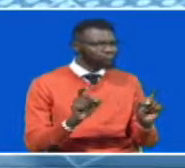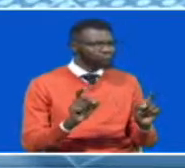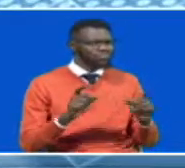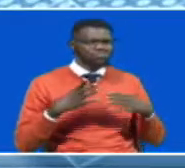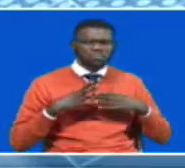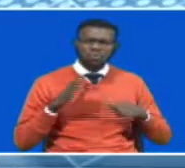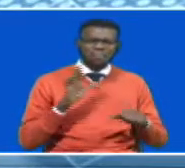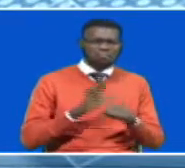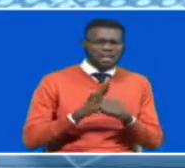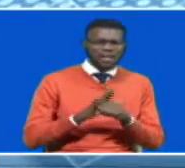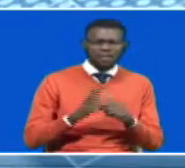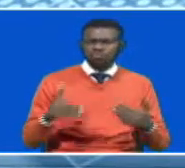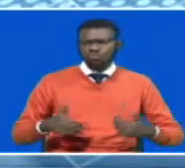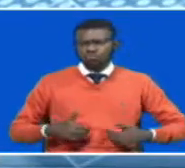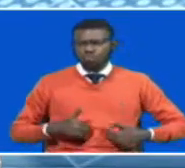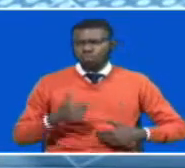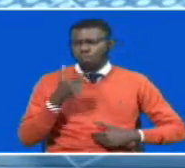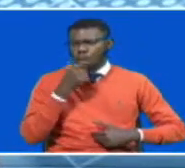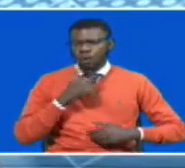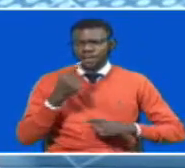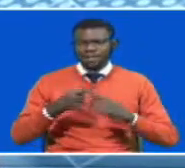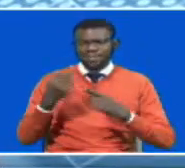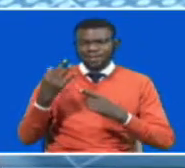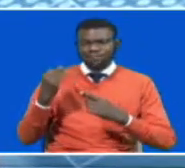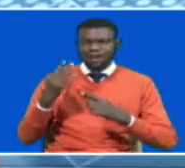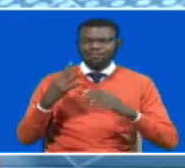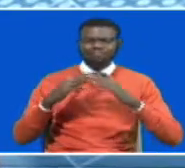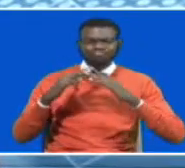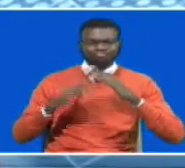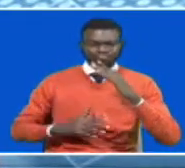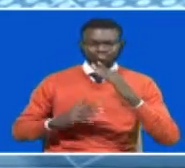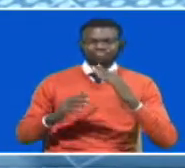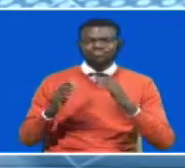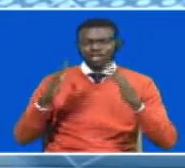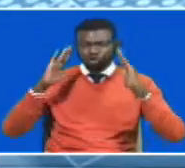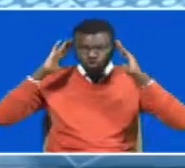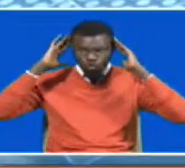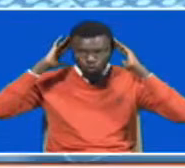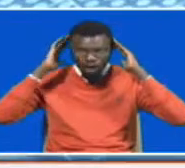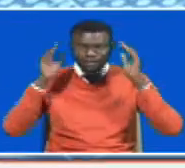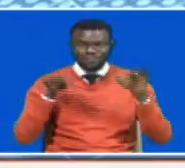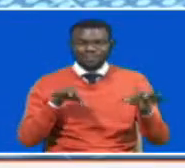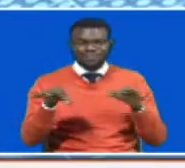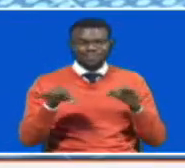under the age of 35? Noah Kipkemboi tells us more.